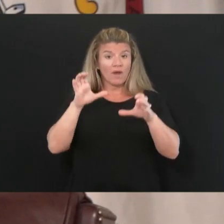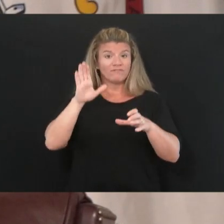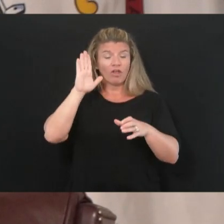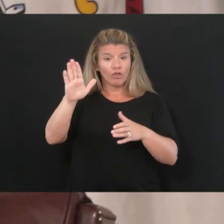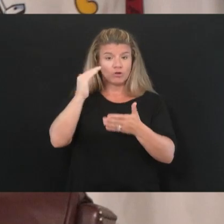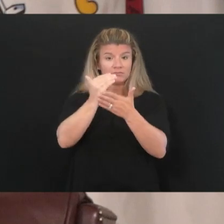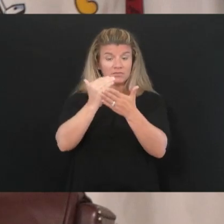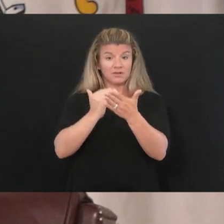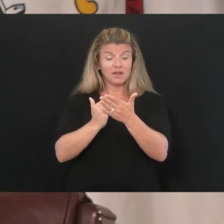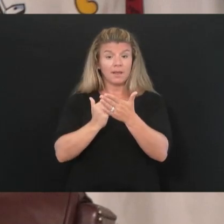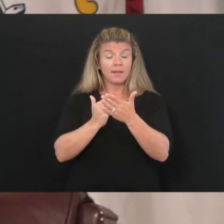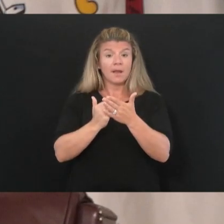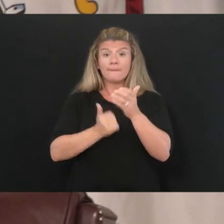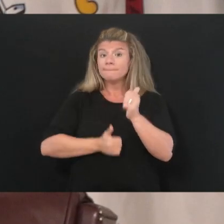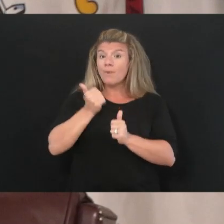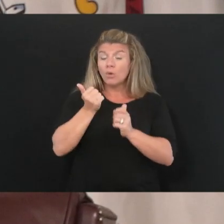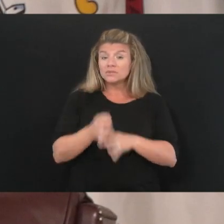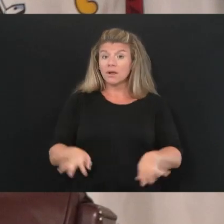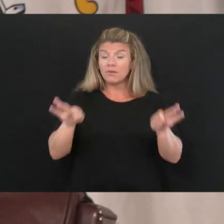The bottom line is